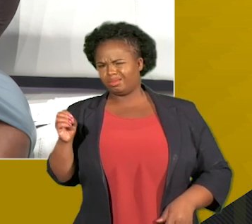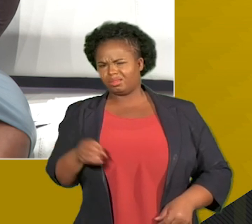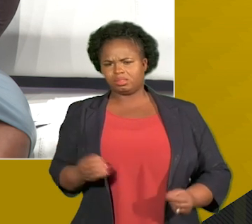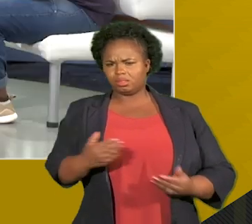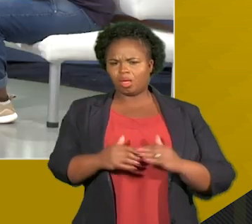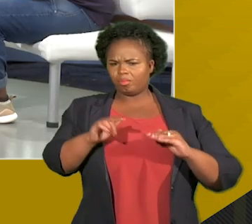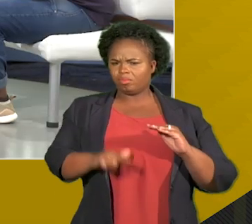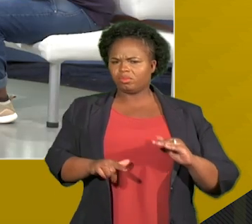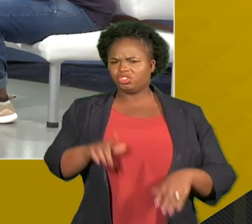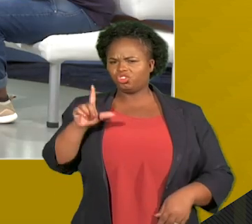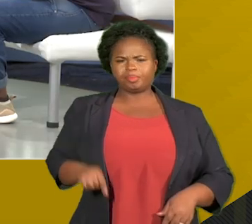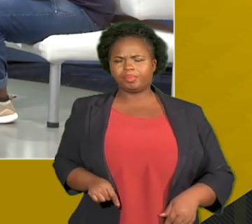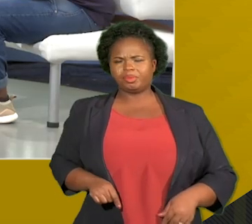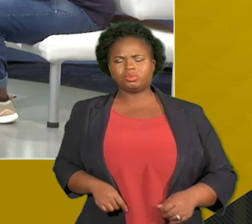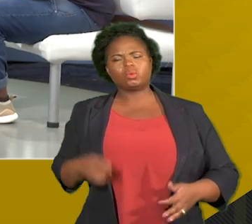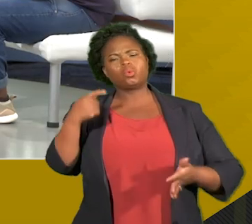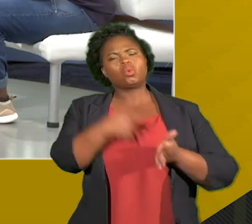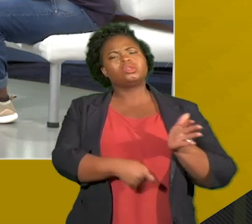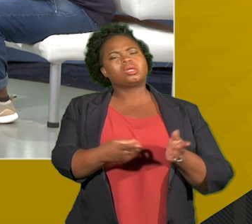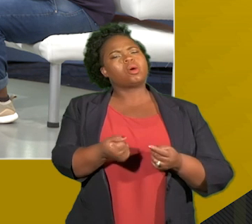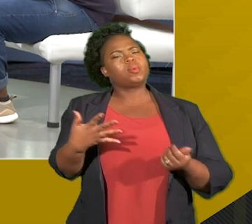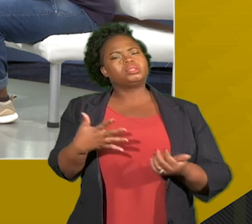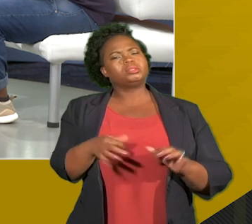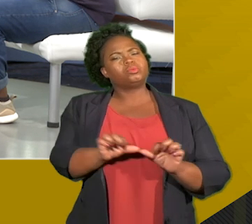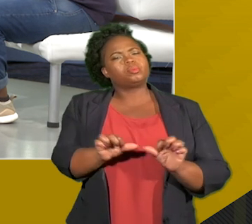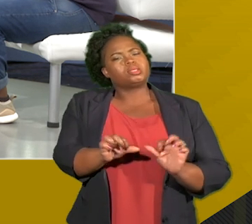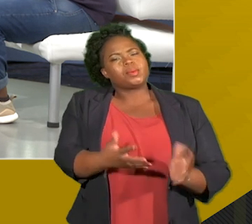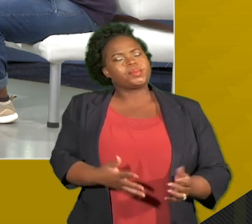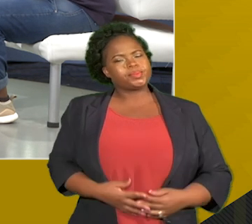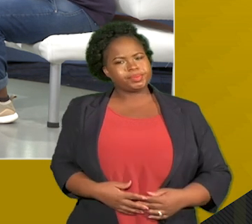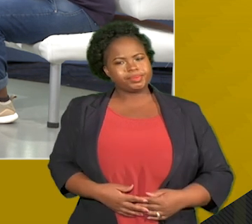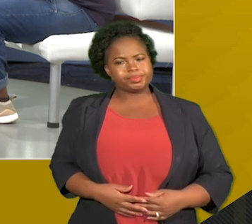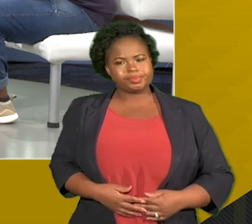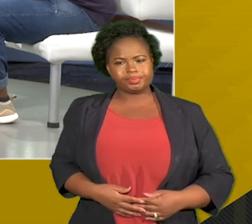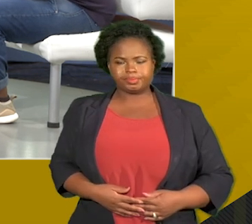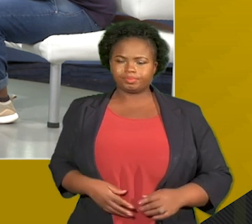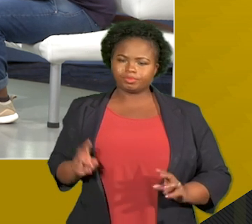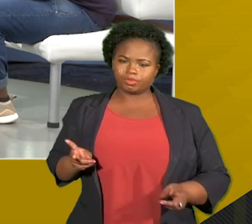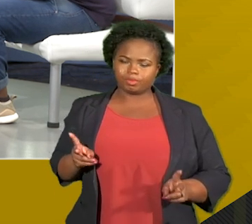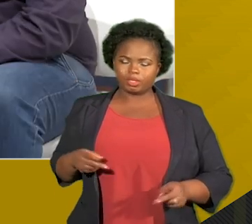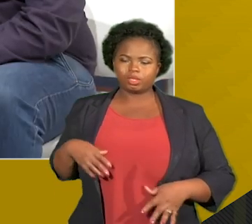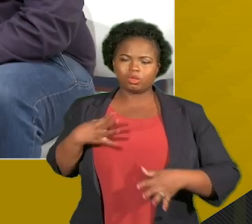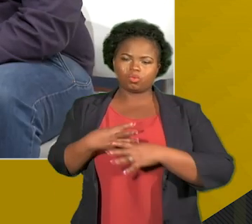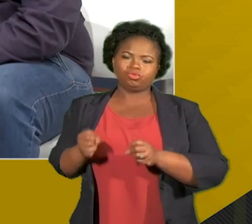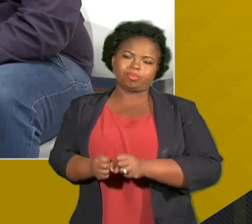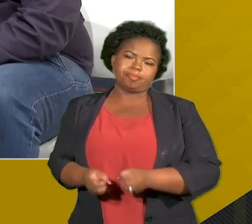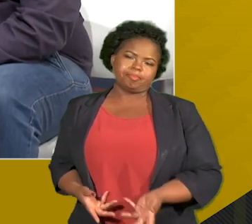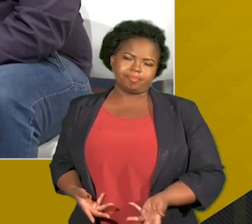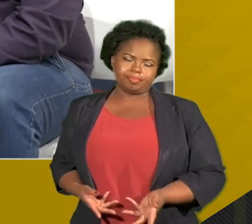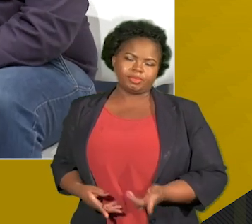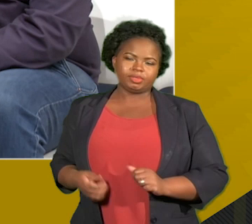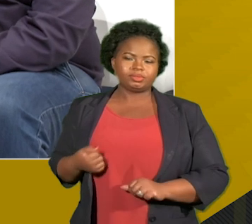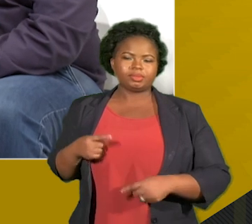for less than that. And you ask, how do you price the art? Well, I'm usually engaged in workshopping